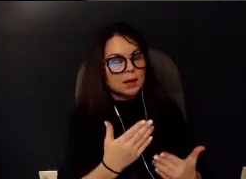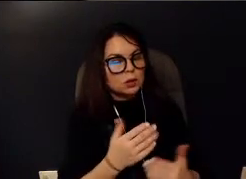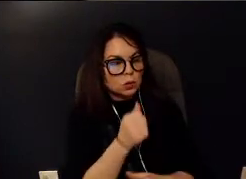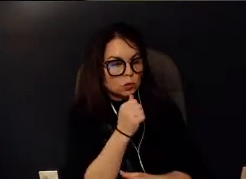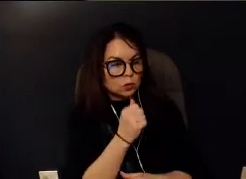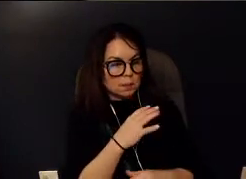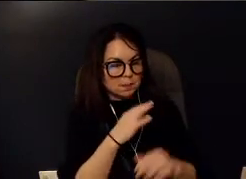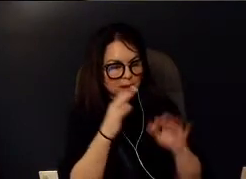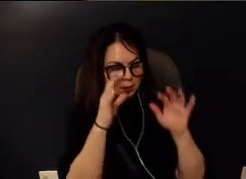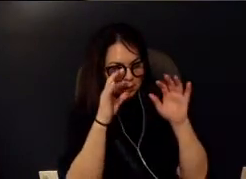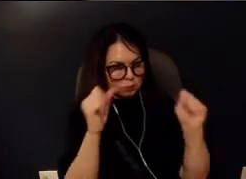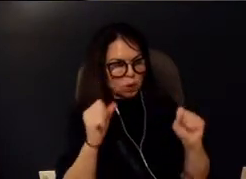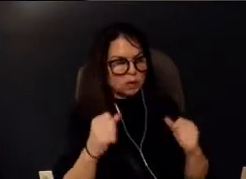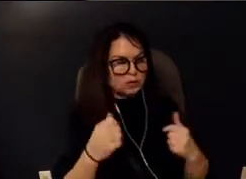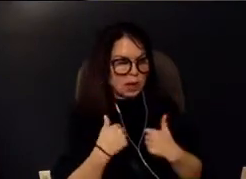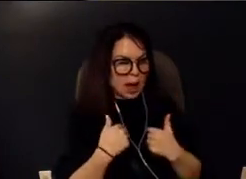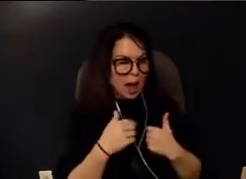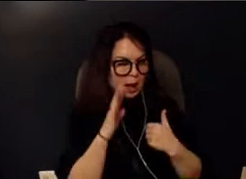Member Cano.